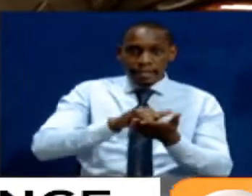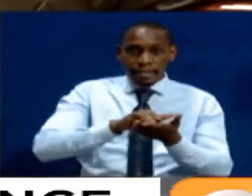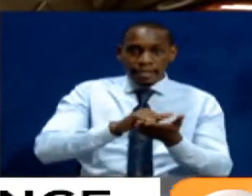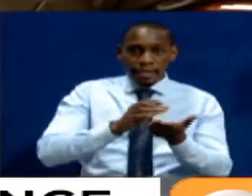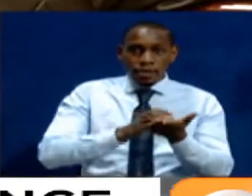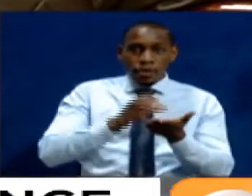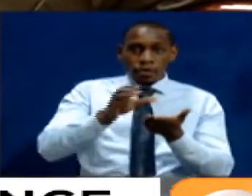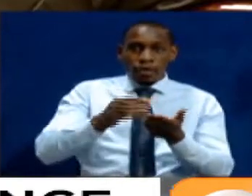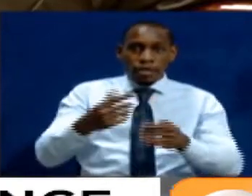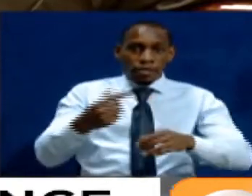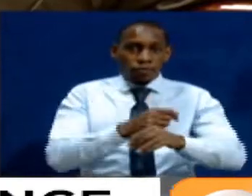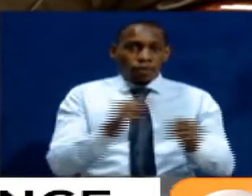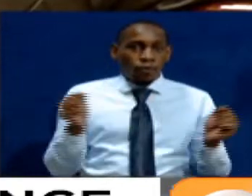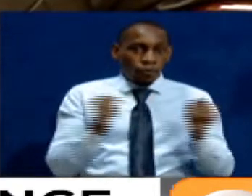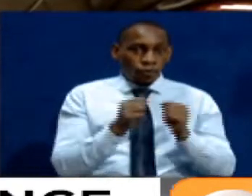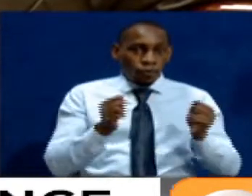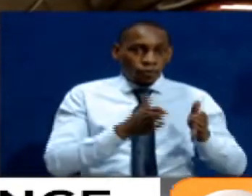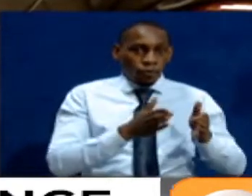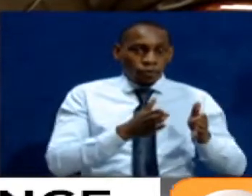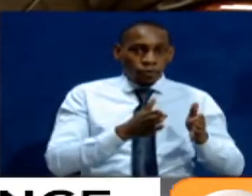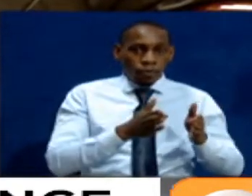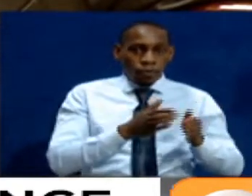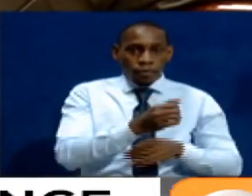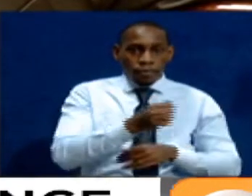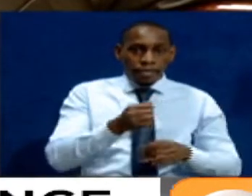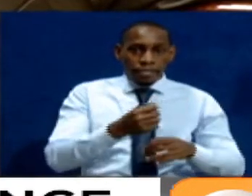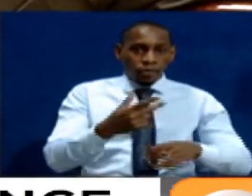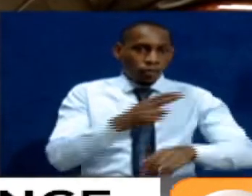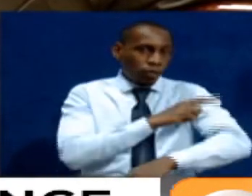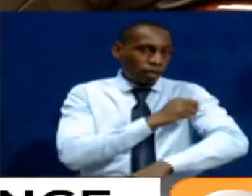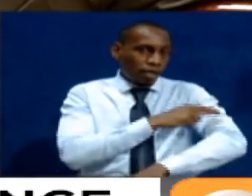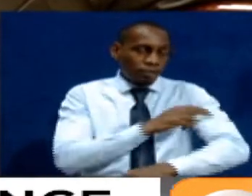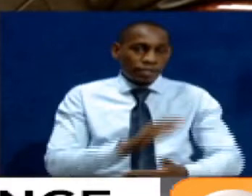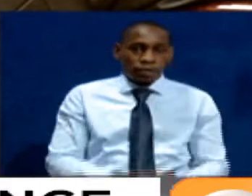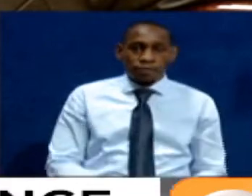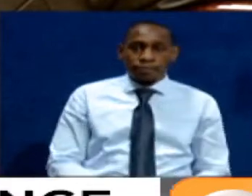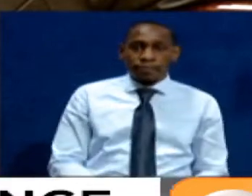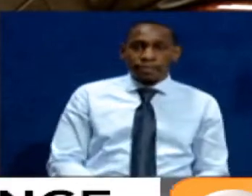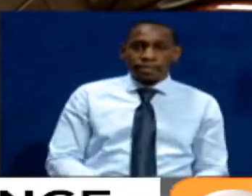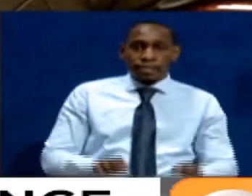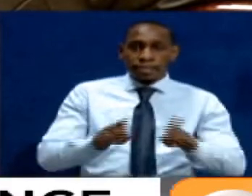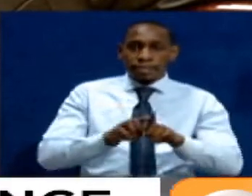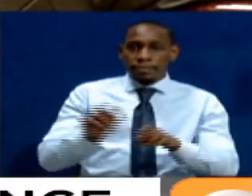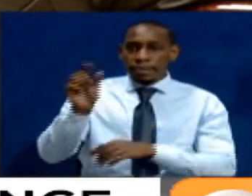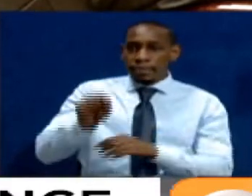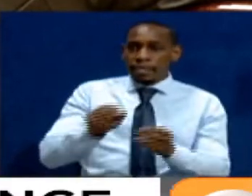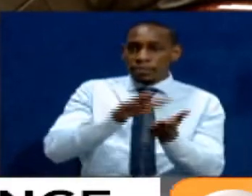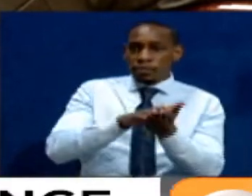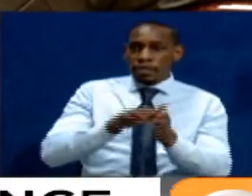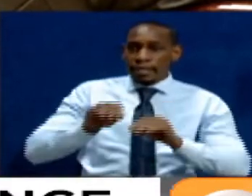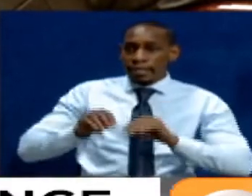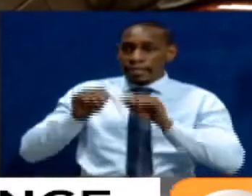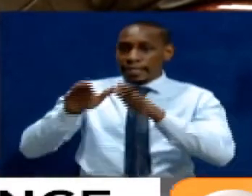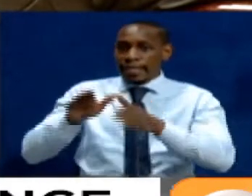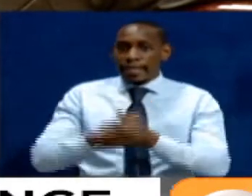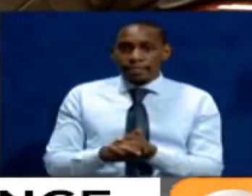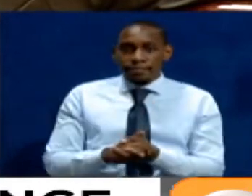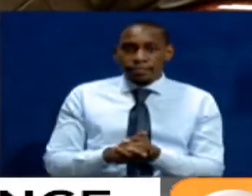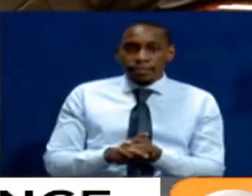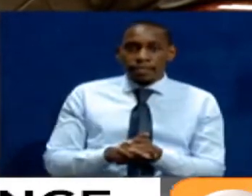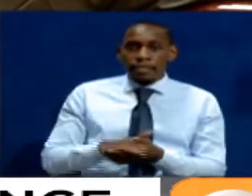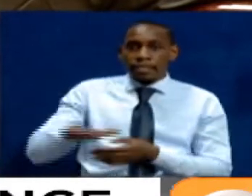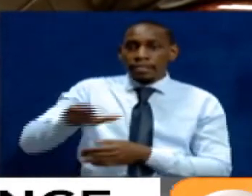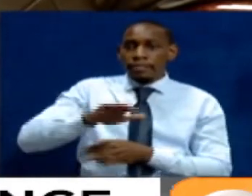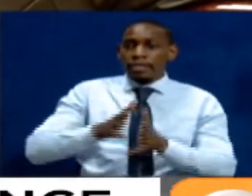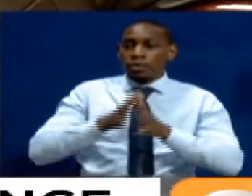these vaccines in the refrigerators within the clinics. Up within the regional stores and in Kitangela, we have a lot